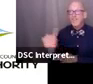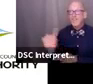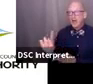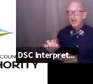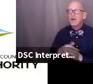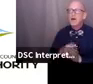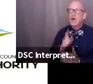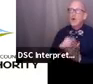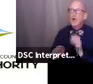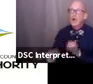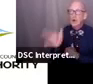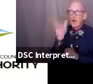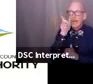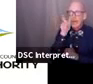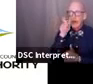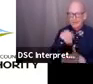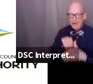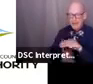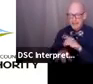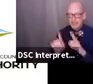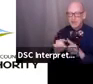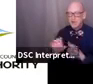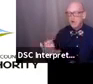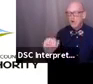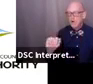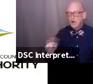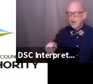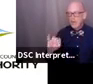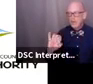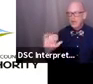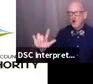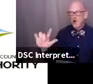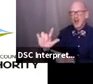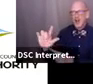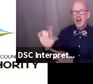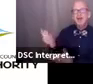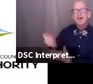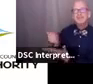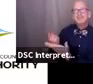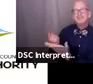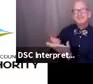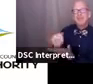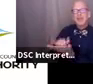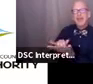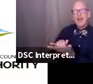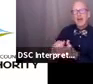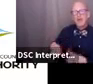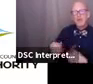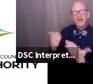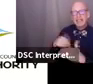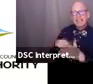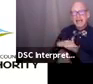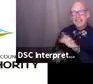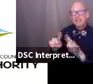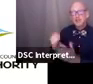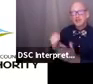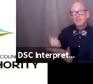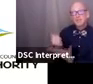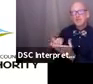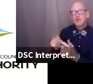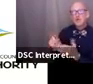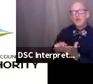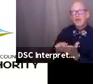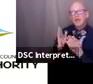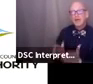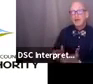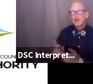whole conversation is access to capital, right? And so the DCAP program was created to provide access to capital to those contractors to